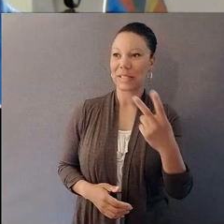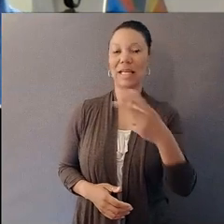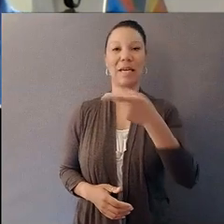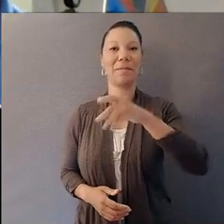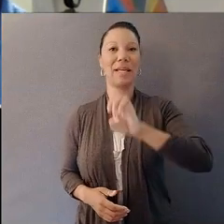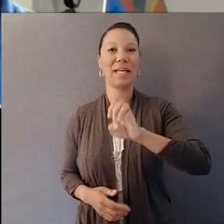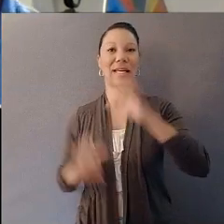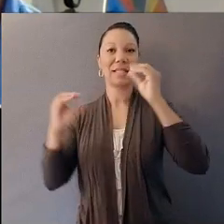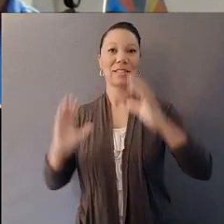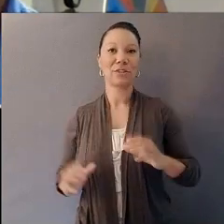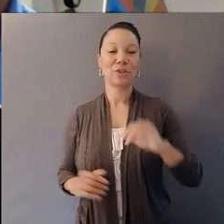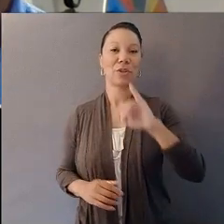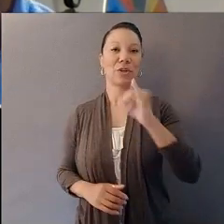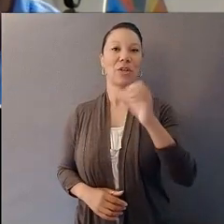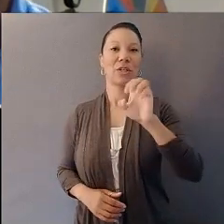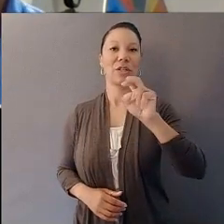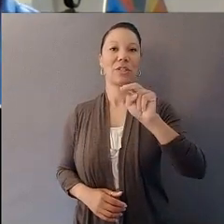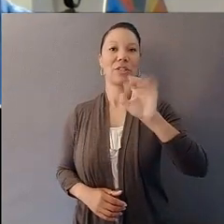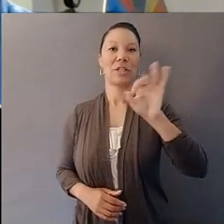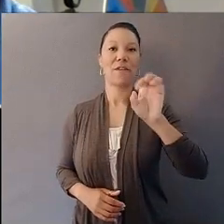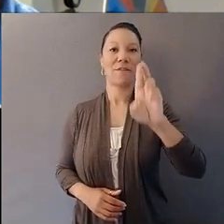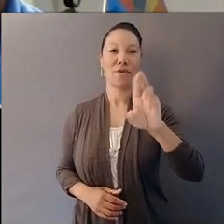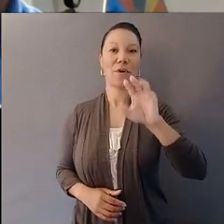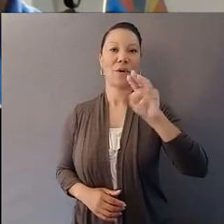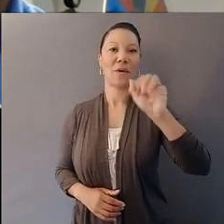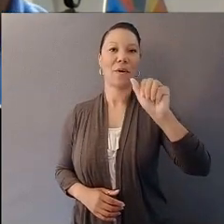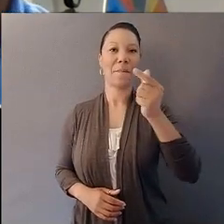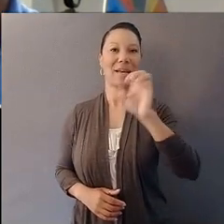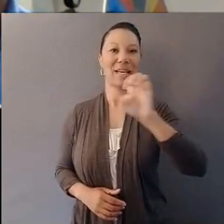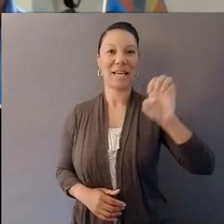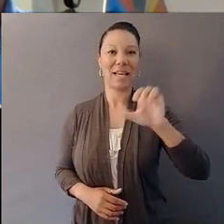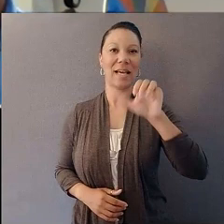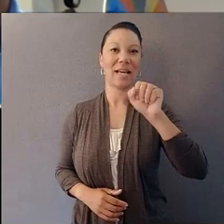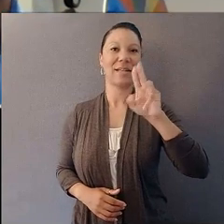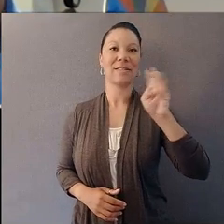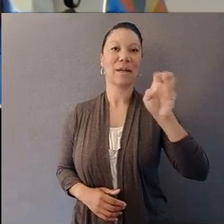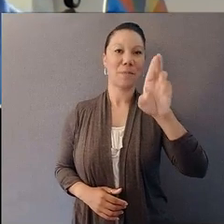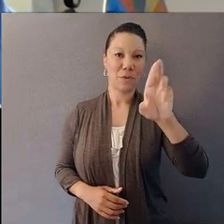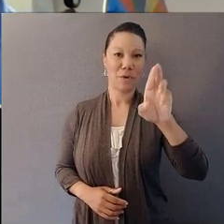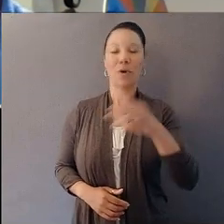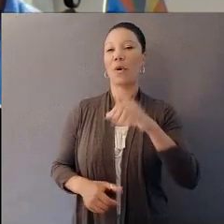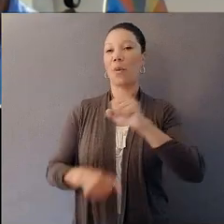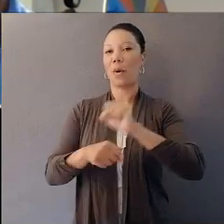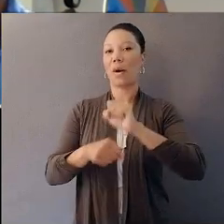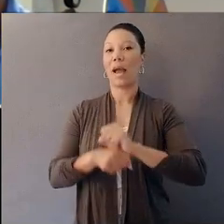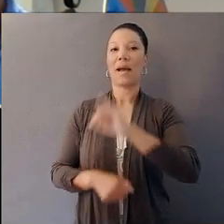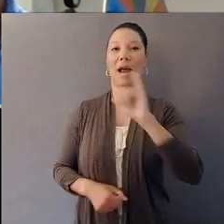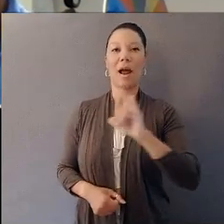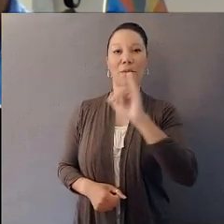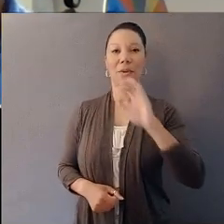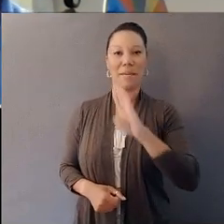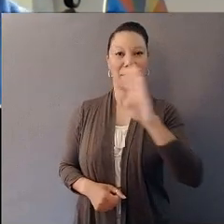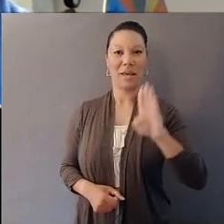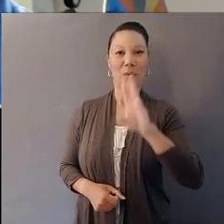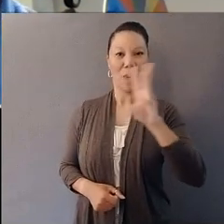Jennifer MAGEE-SUMNER is at Irene B. West Elementary School, and she's very energetic, and she